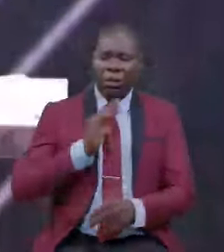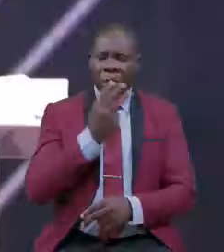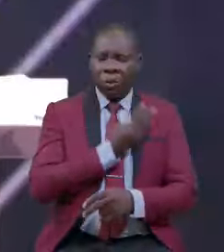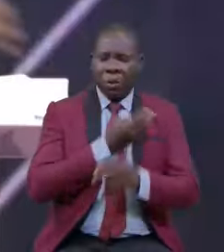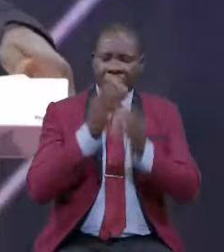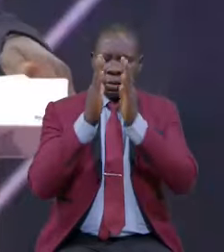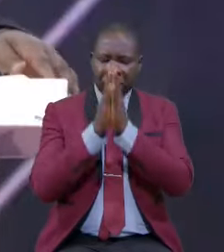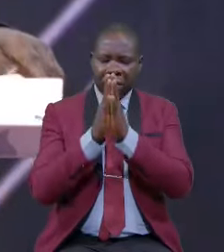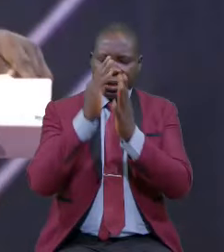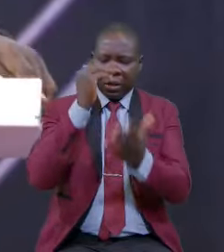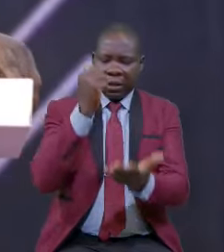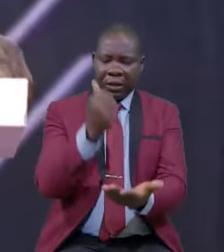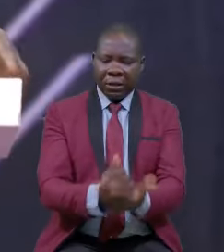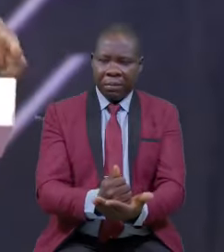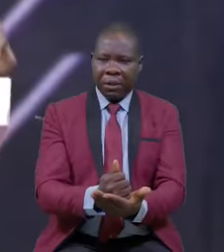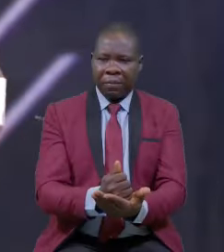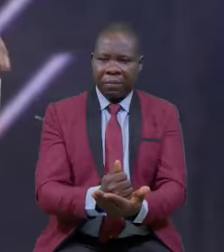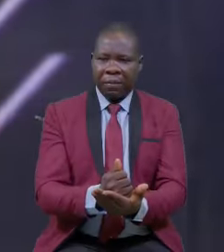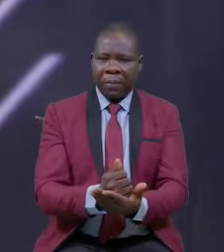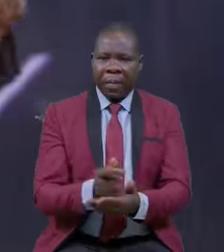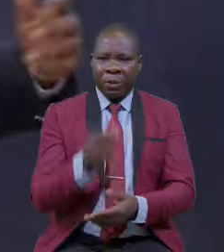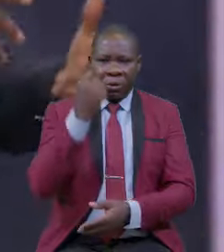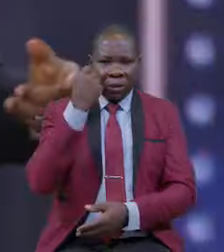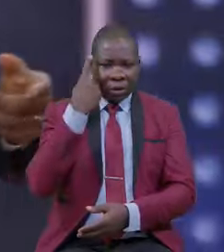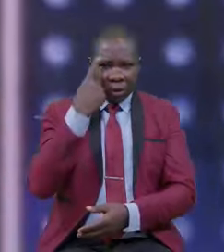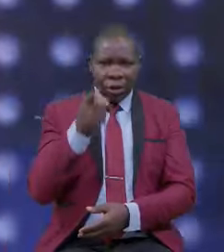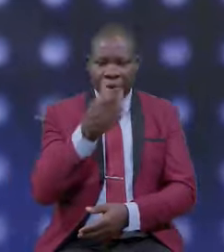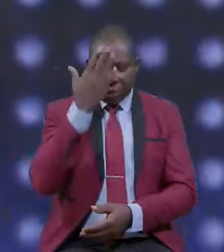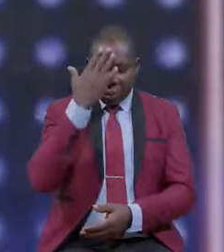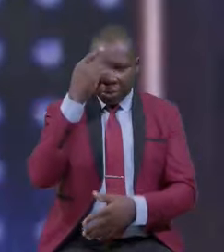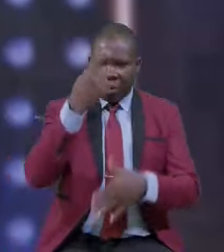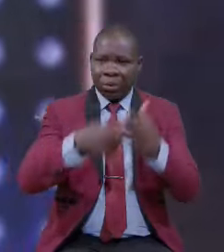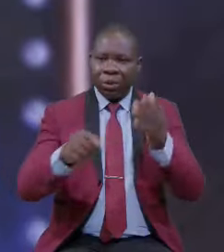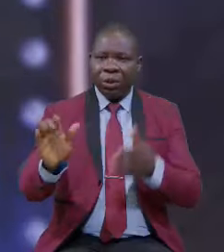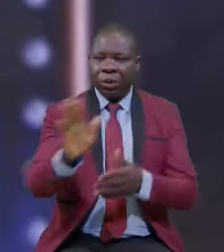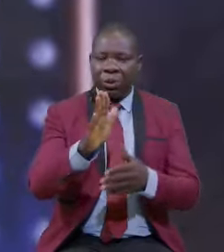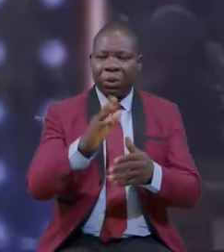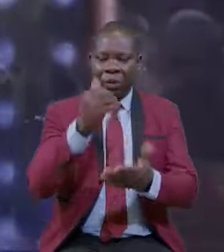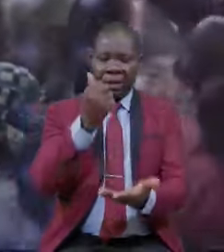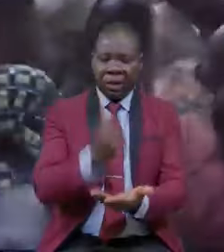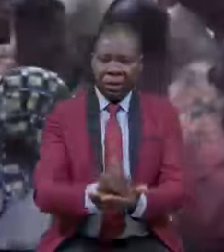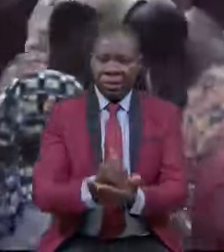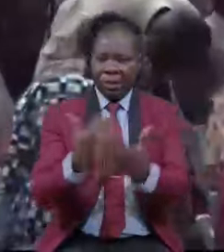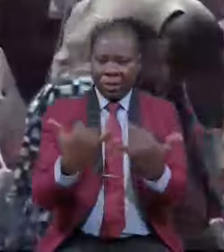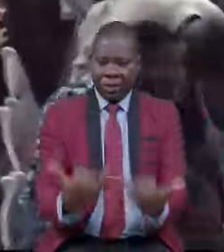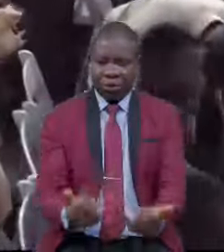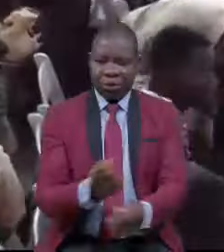Amen. Amen. You understand? You know what? Your amen today is higher than when we started.